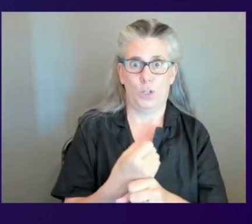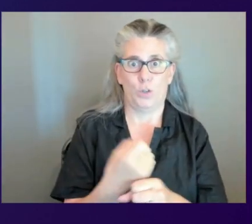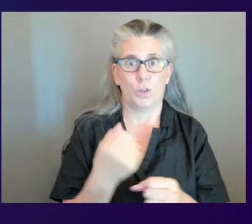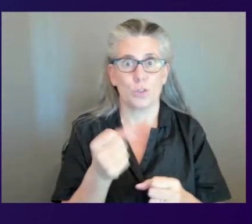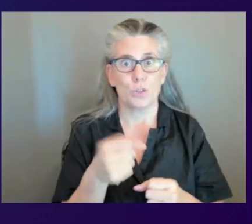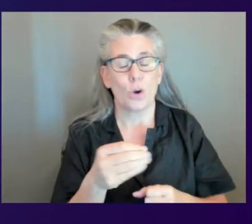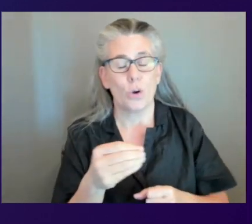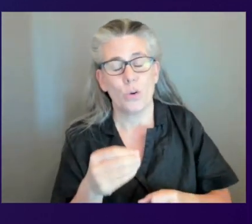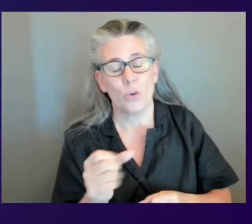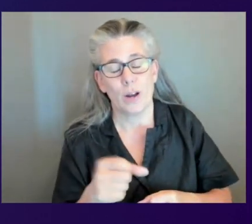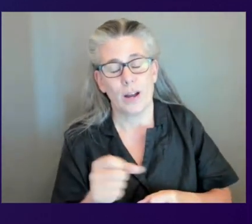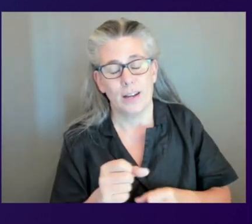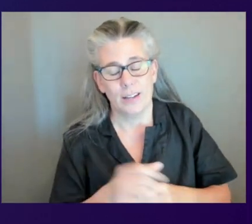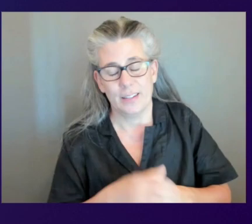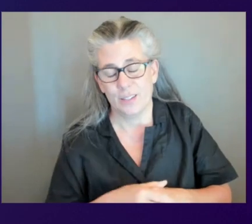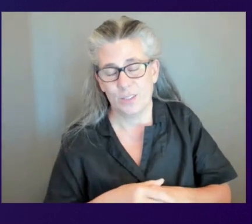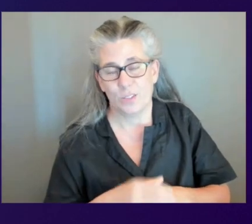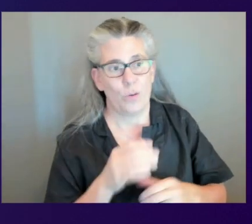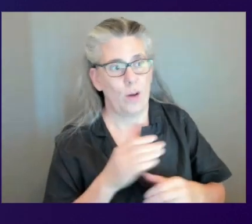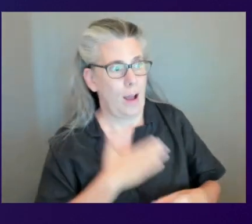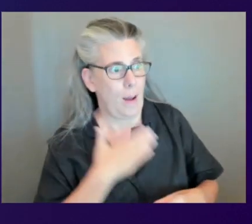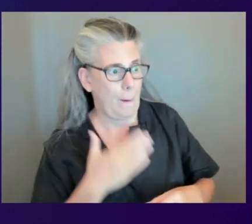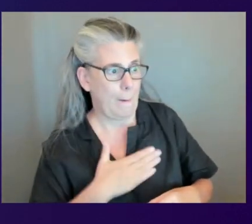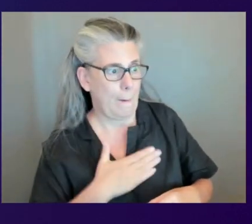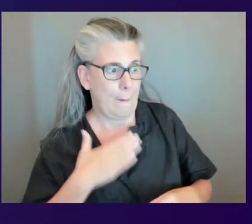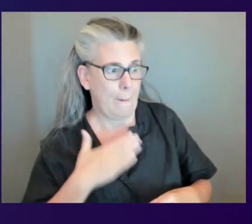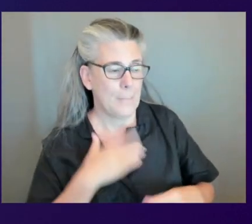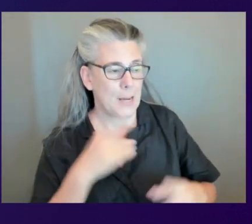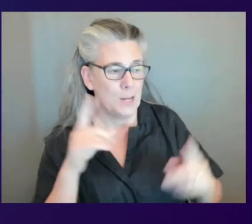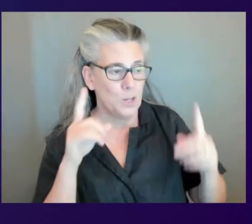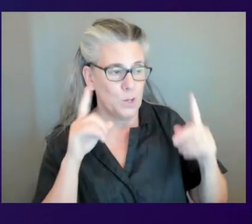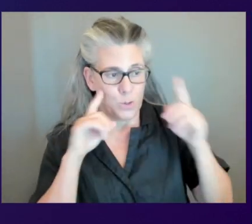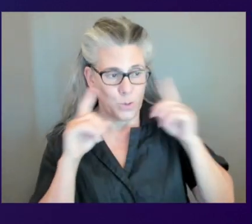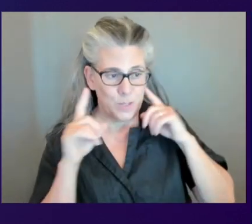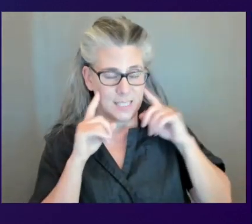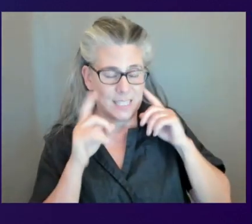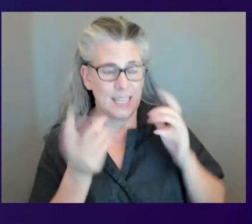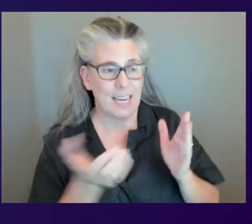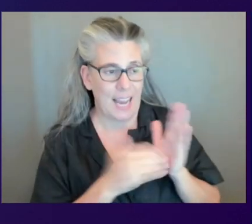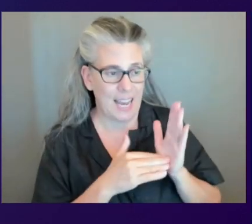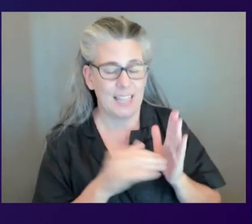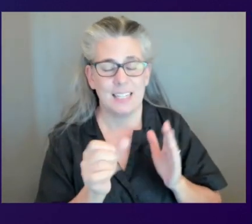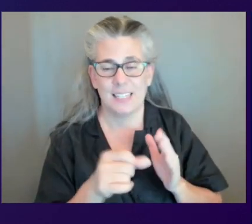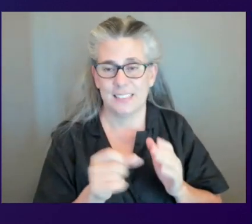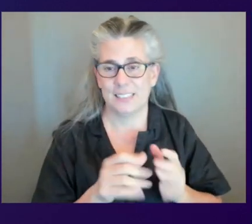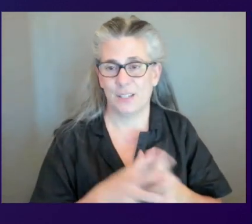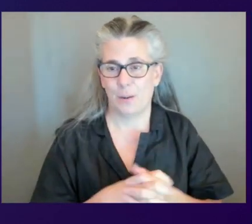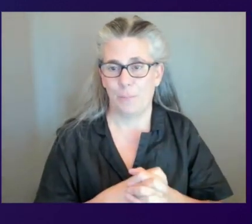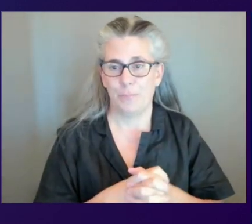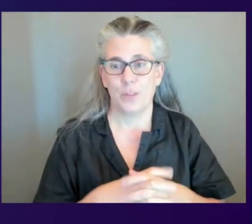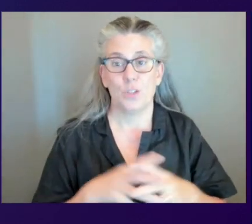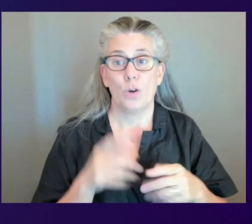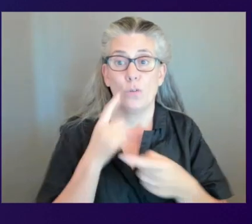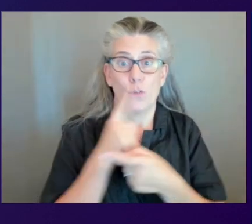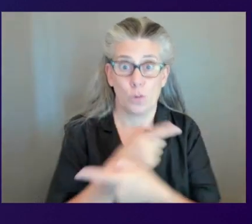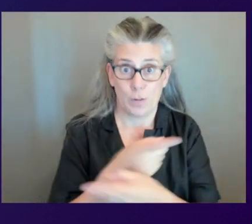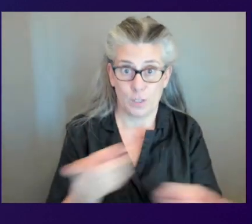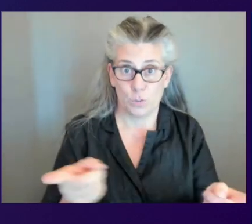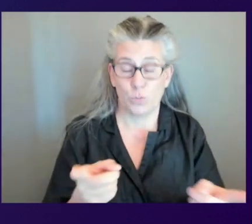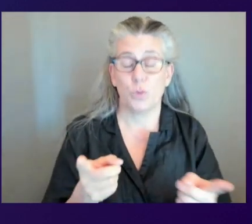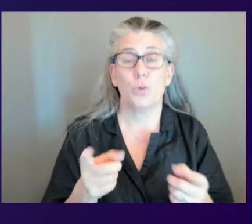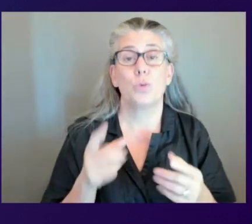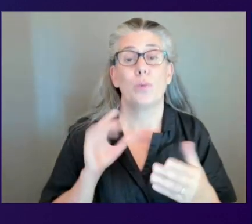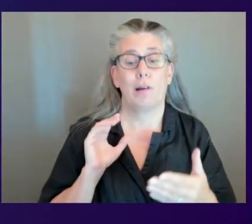those here on AWS On Air whenever you get those launched, I'm sure. So for the rest of you, we are nearing